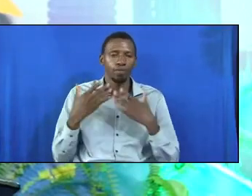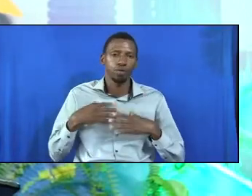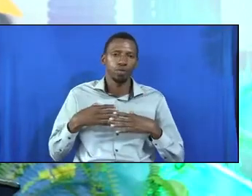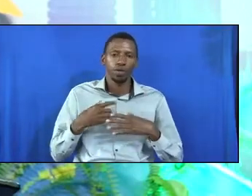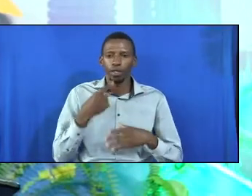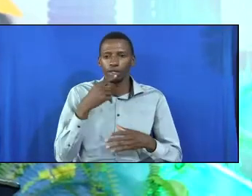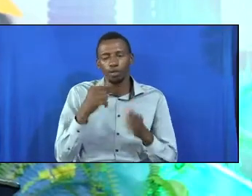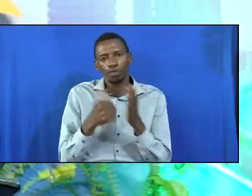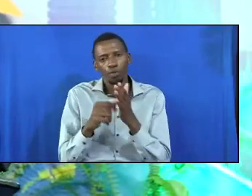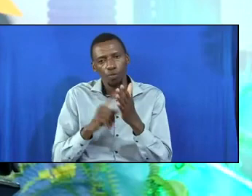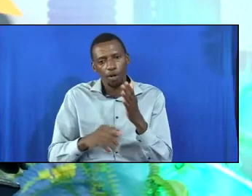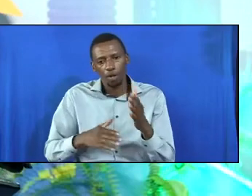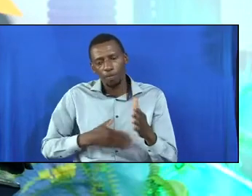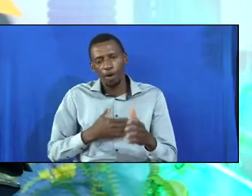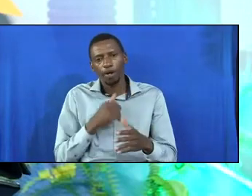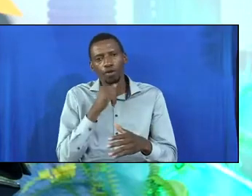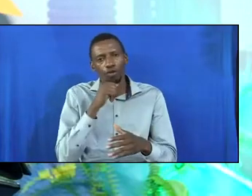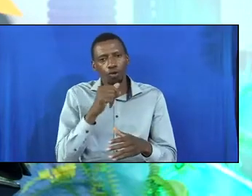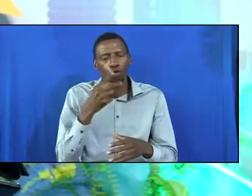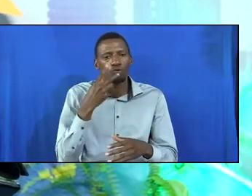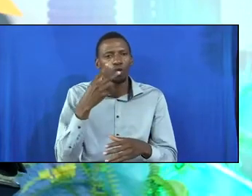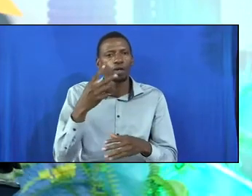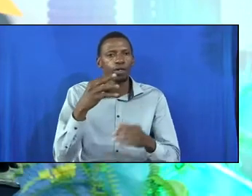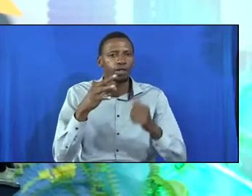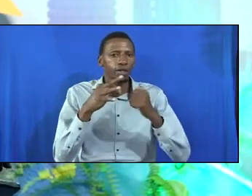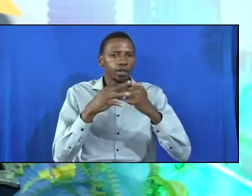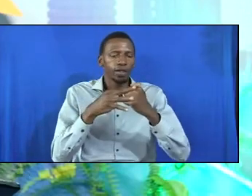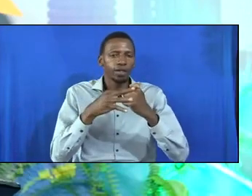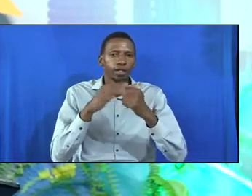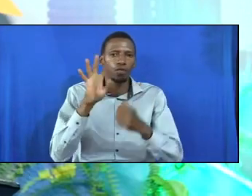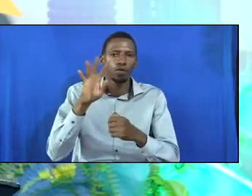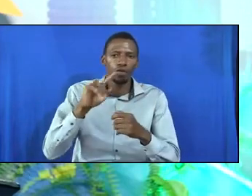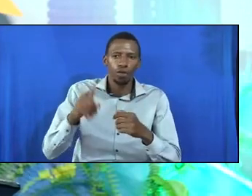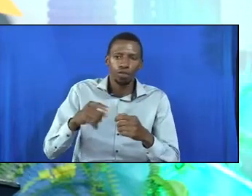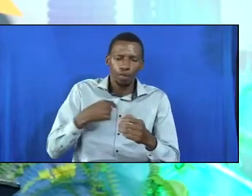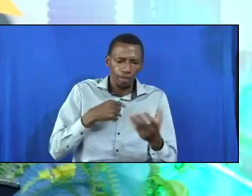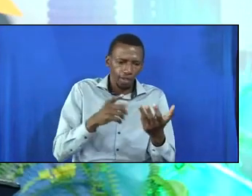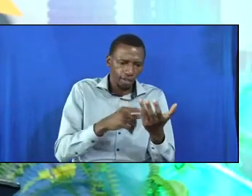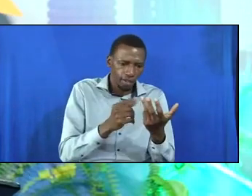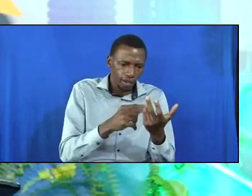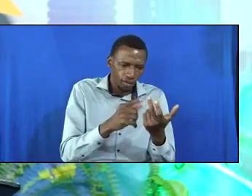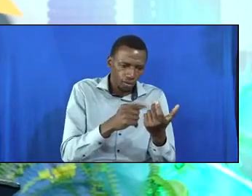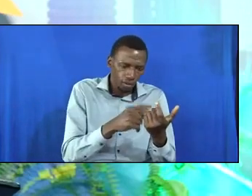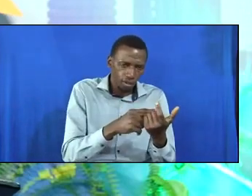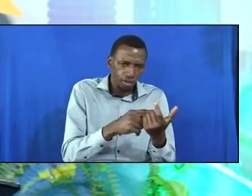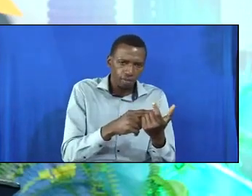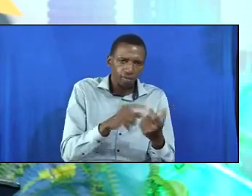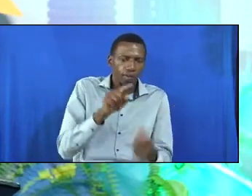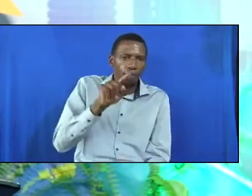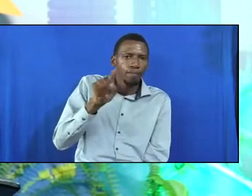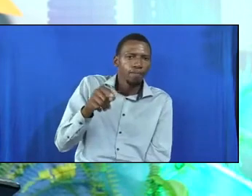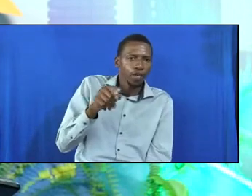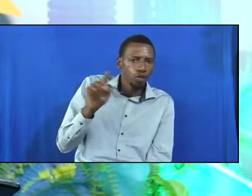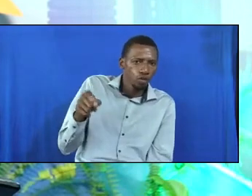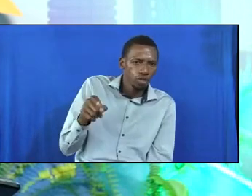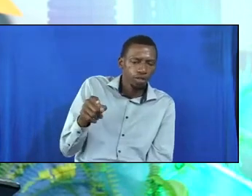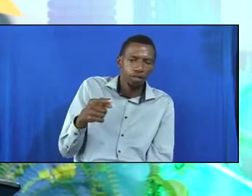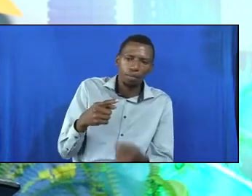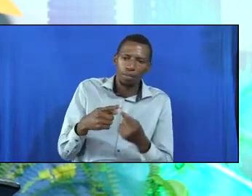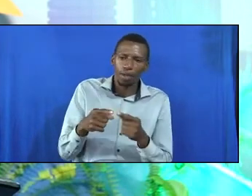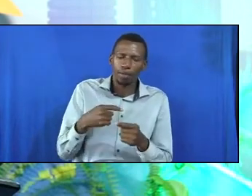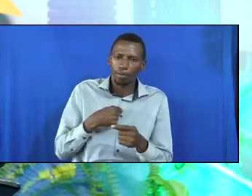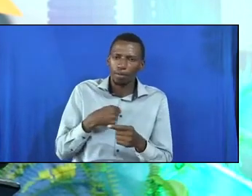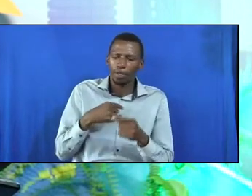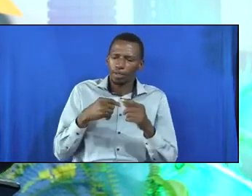not 284,000. I'm still calculating, and it's already going to millions, but I'm still determined I'll give God his